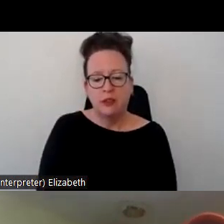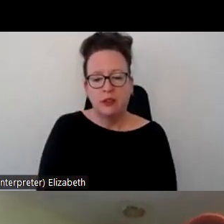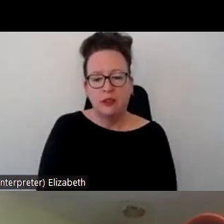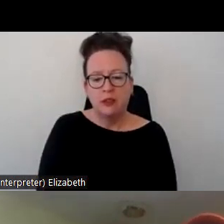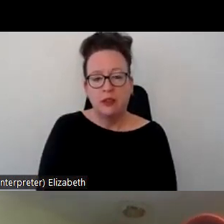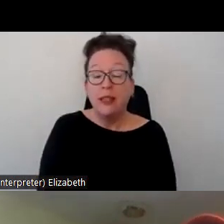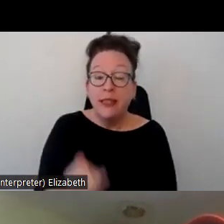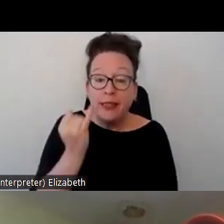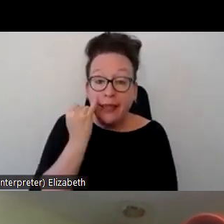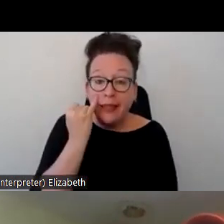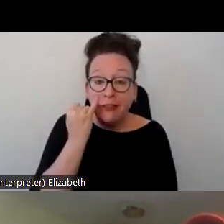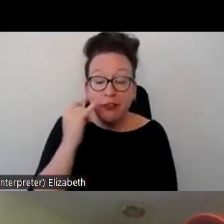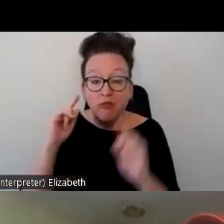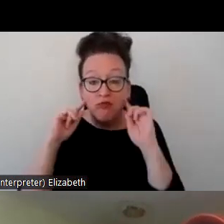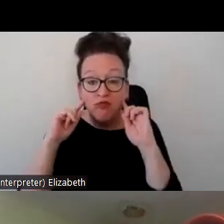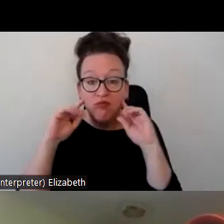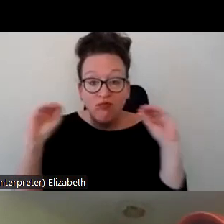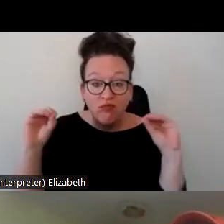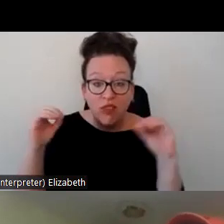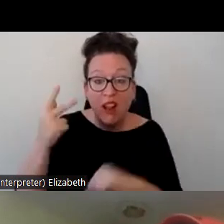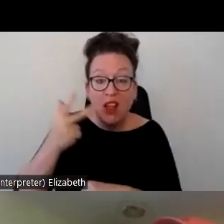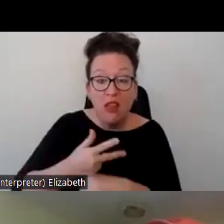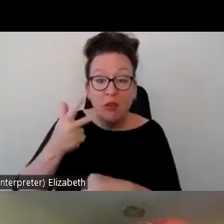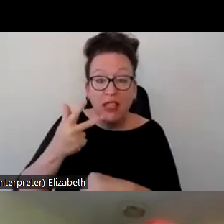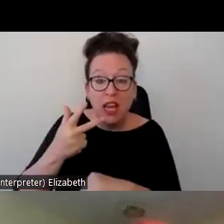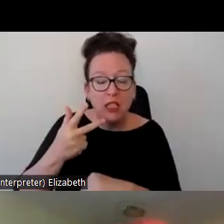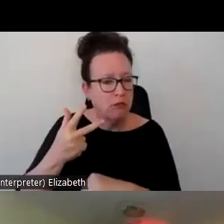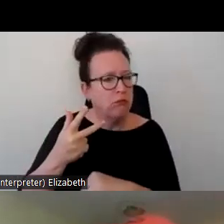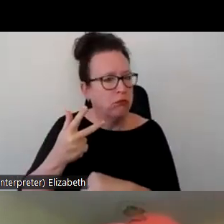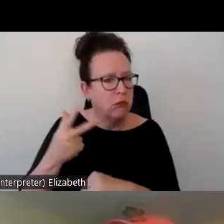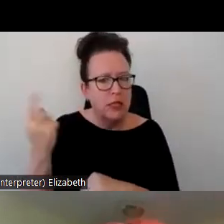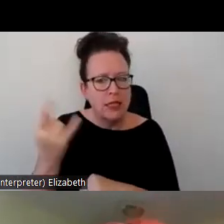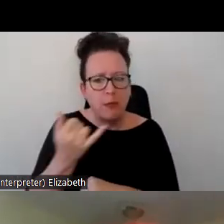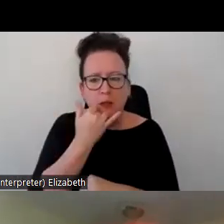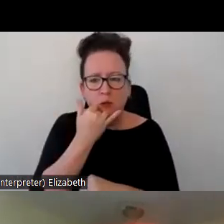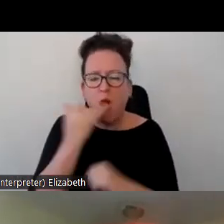And if you haven't heard from us in 3 business days, something went wrong, feel free to reach back out.